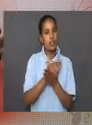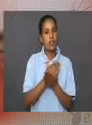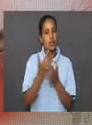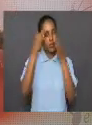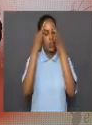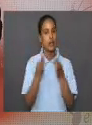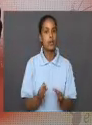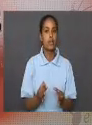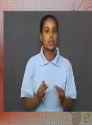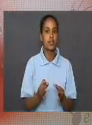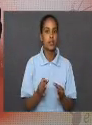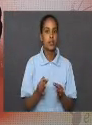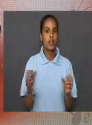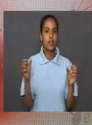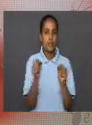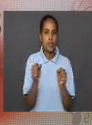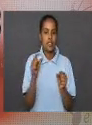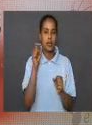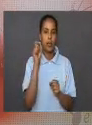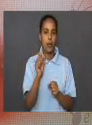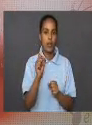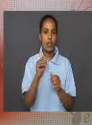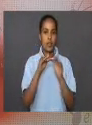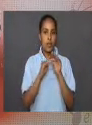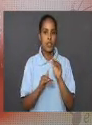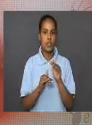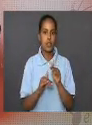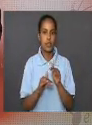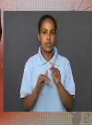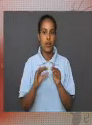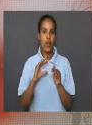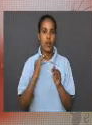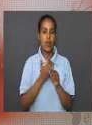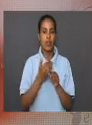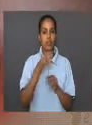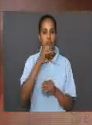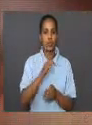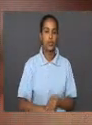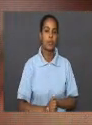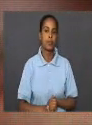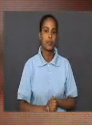to determine the freezing point depression of the solution.